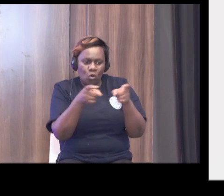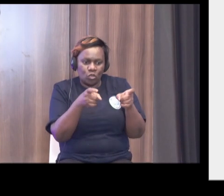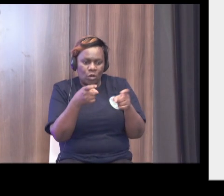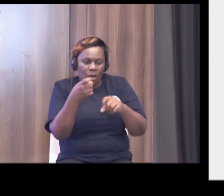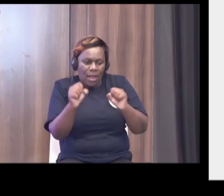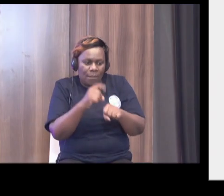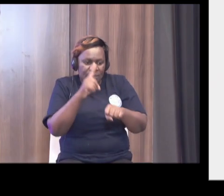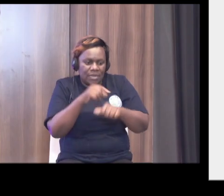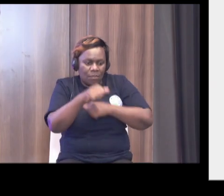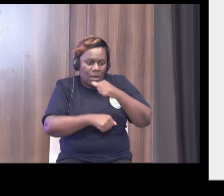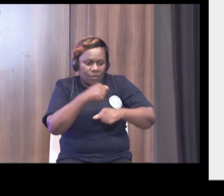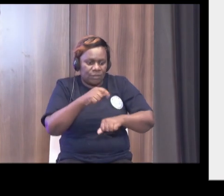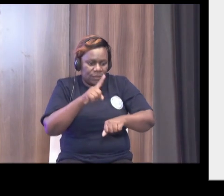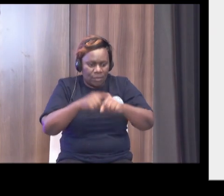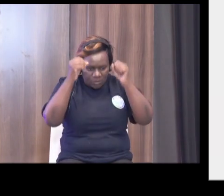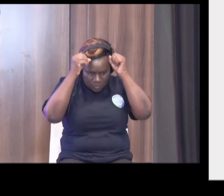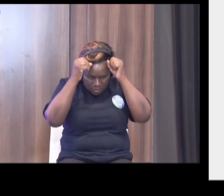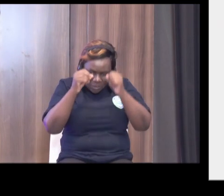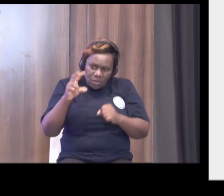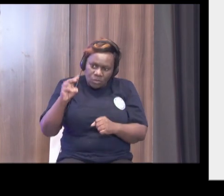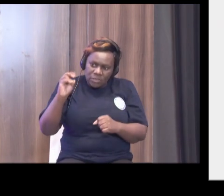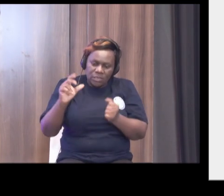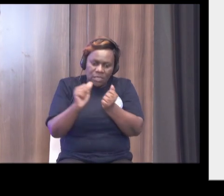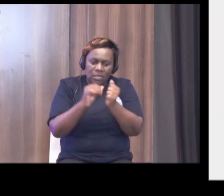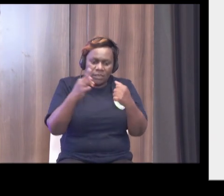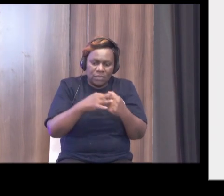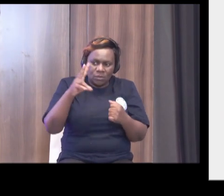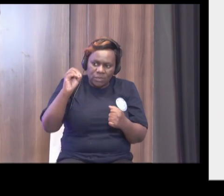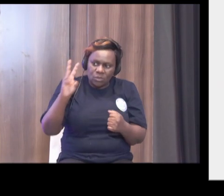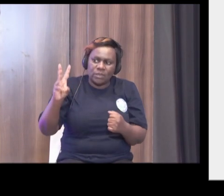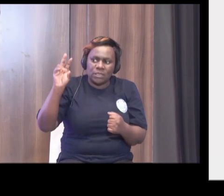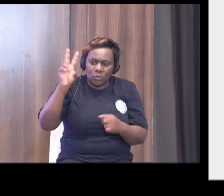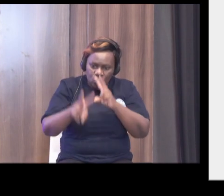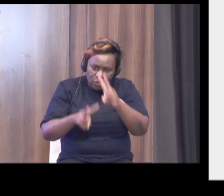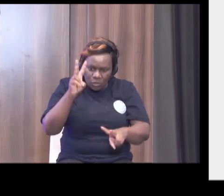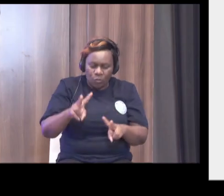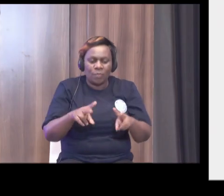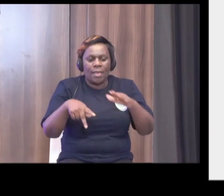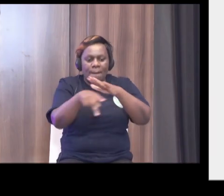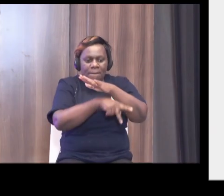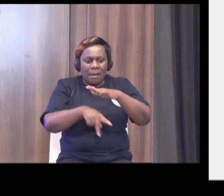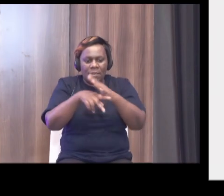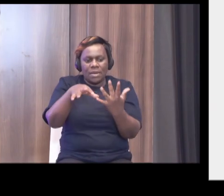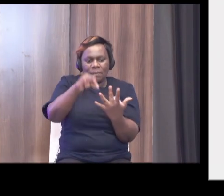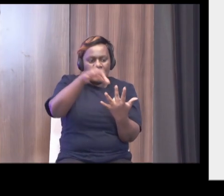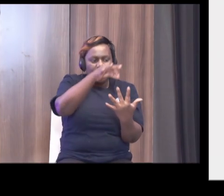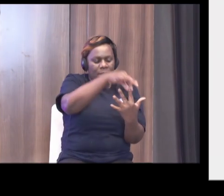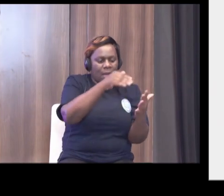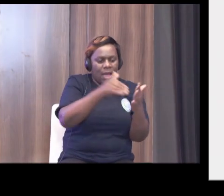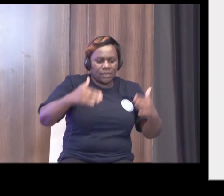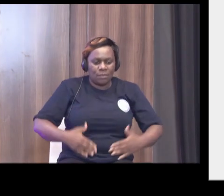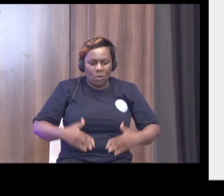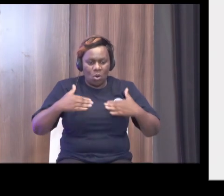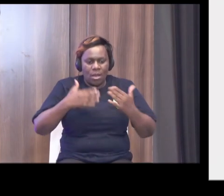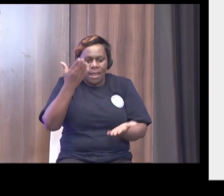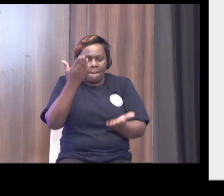during the active running of the study, which was from 2018 to 2022. The primary sample for the antibody